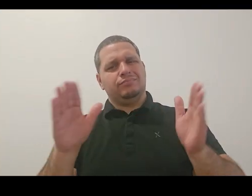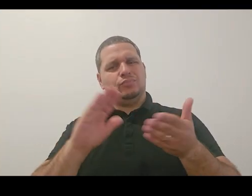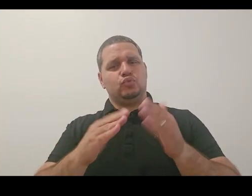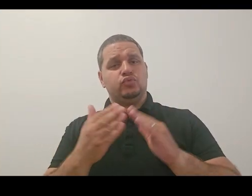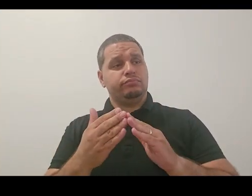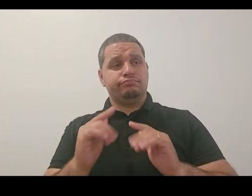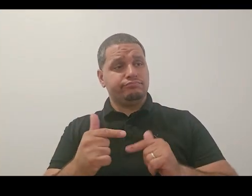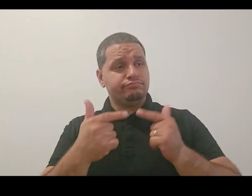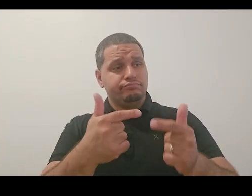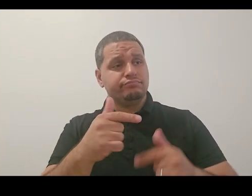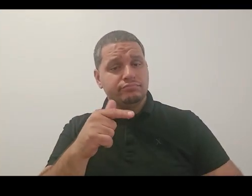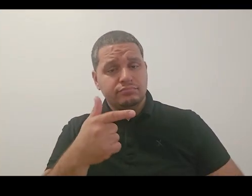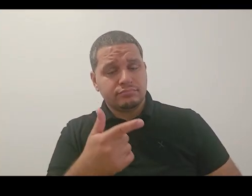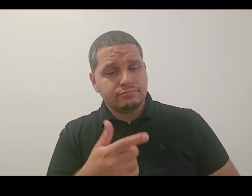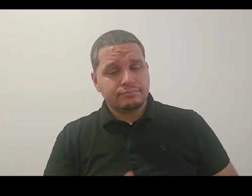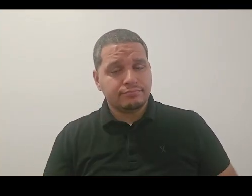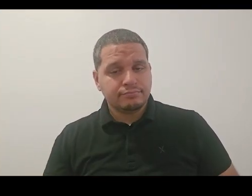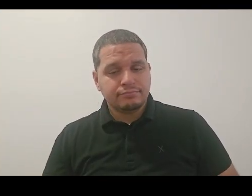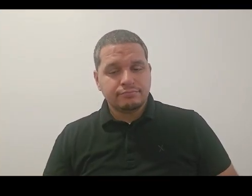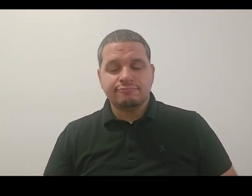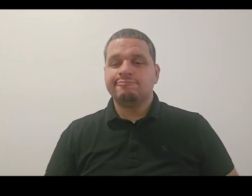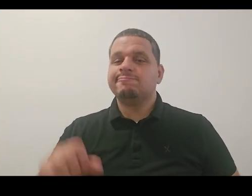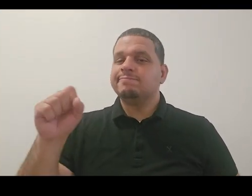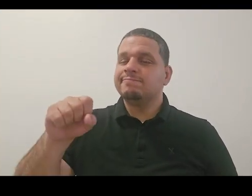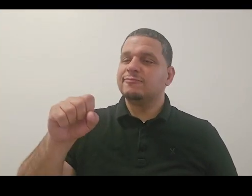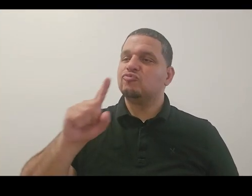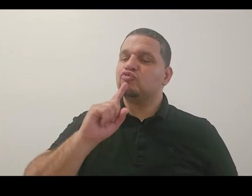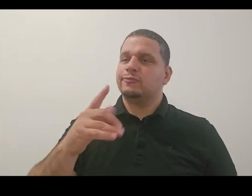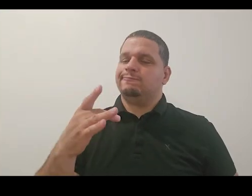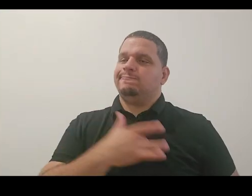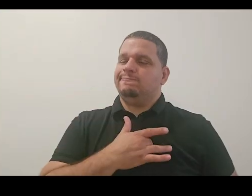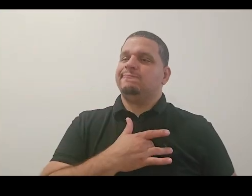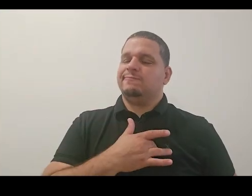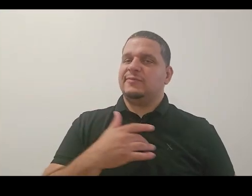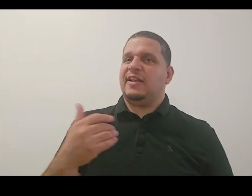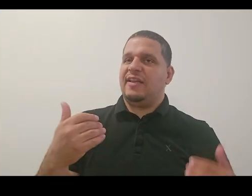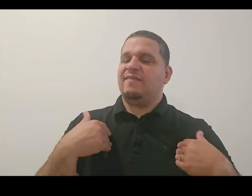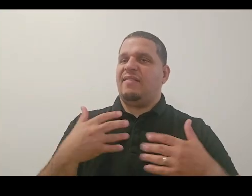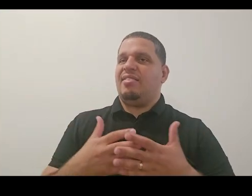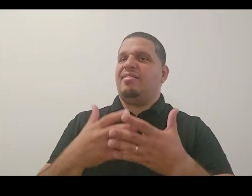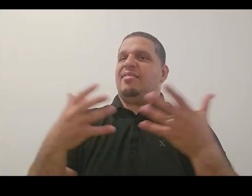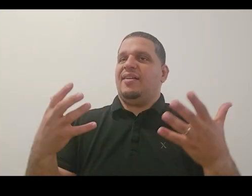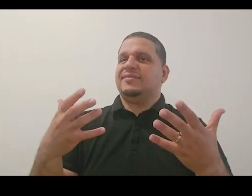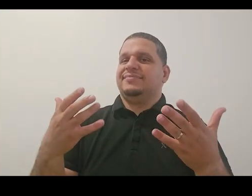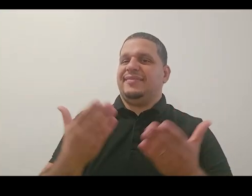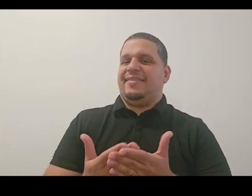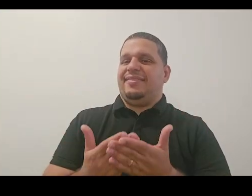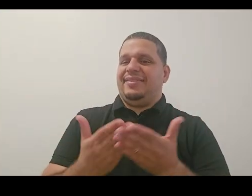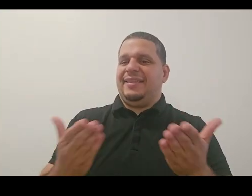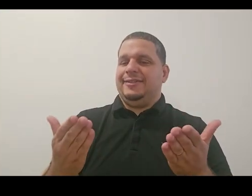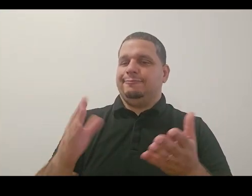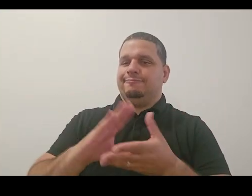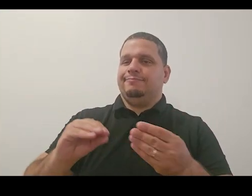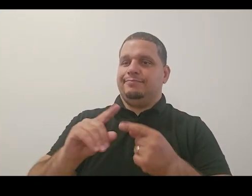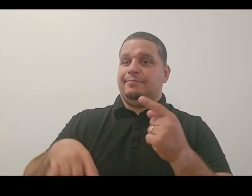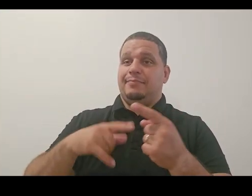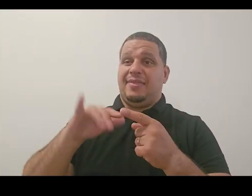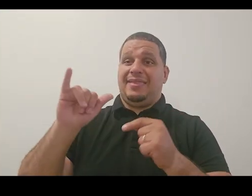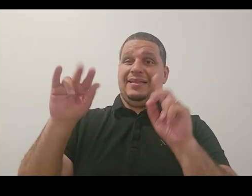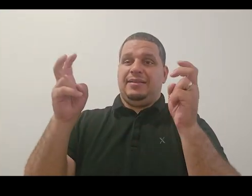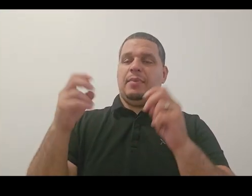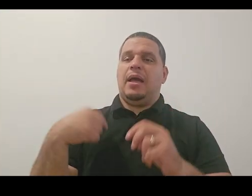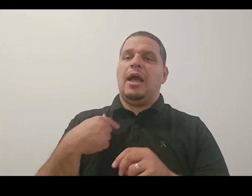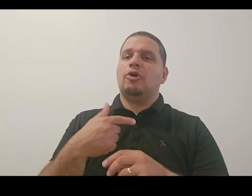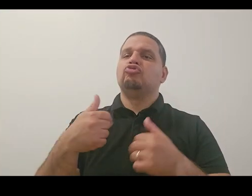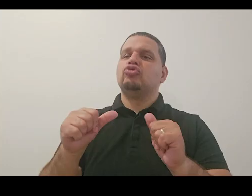what about you, Sandra? This is very close to my heart, and I have lots of things to say on this topic, but